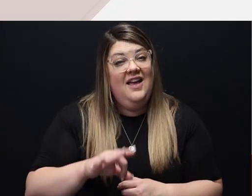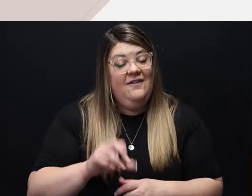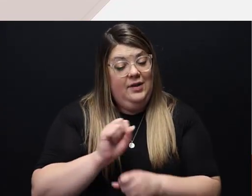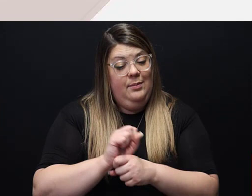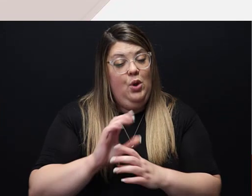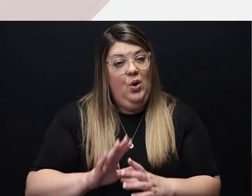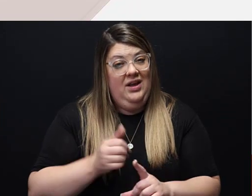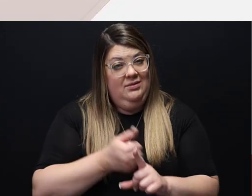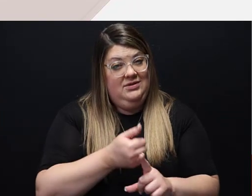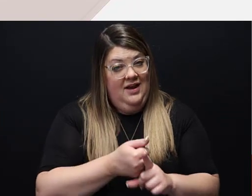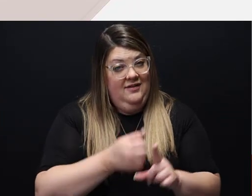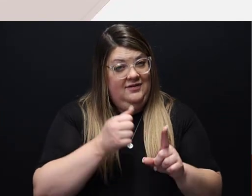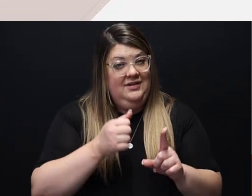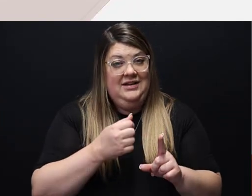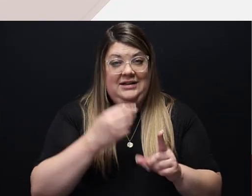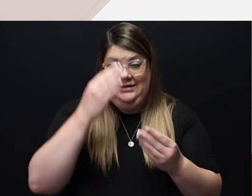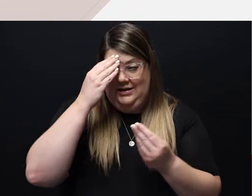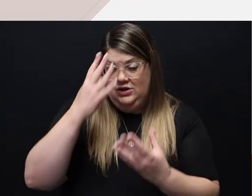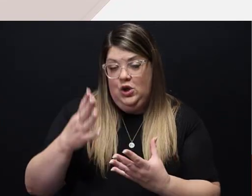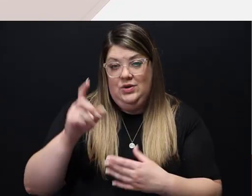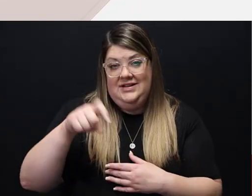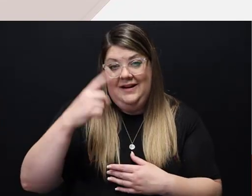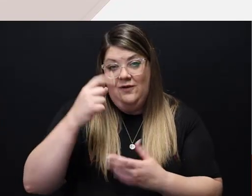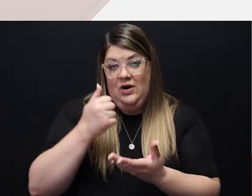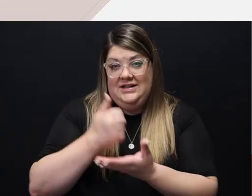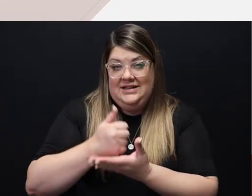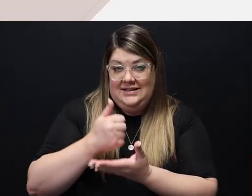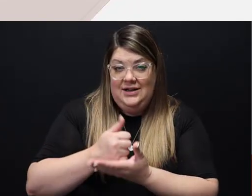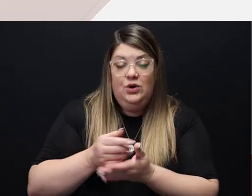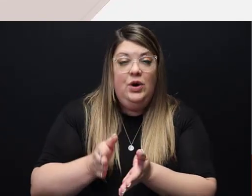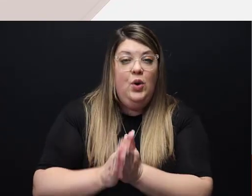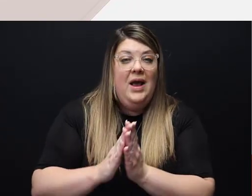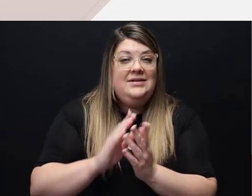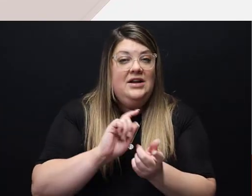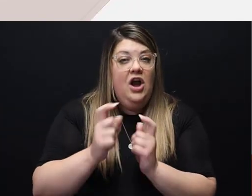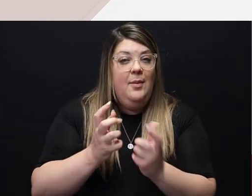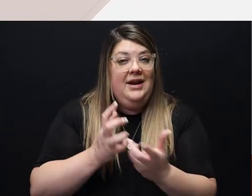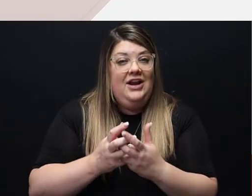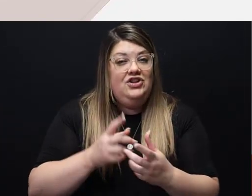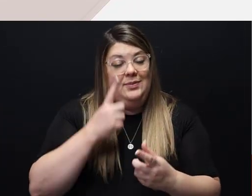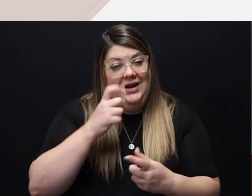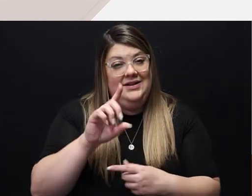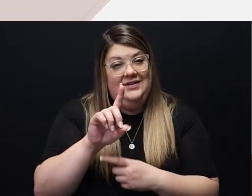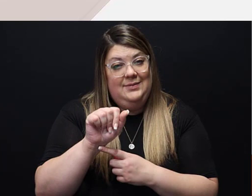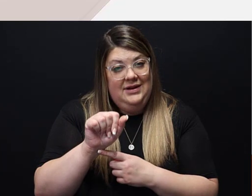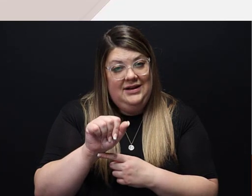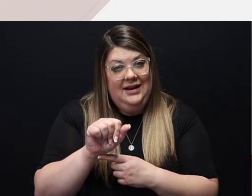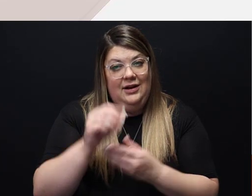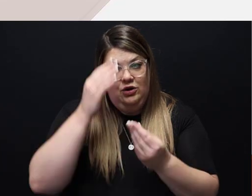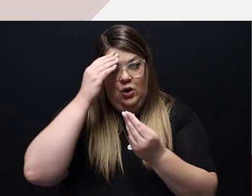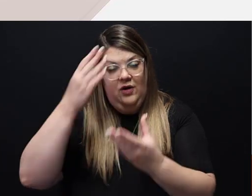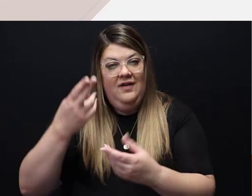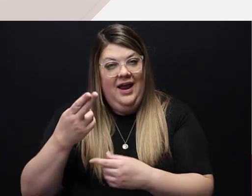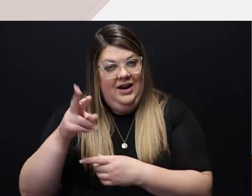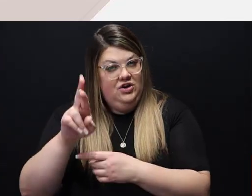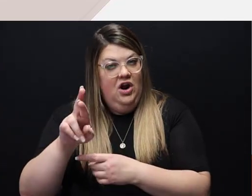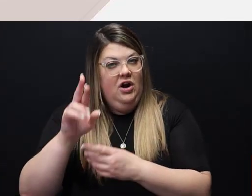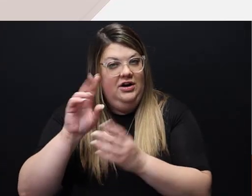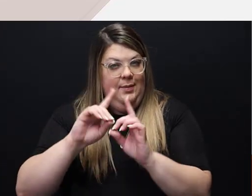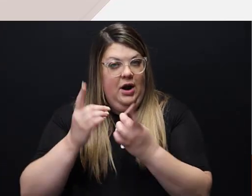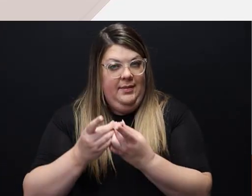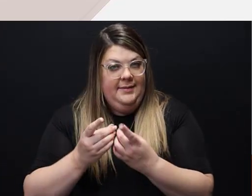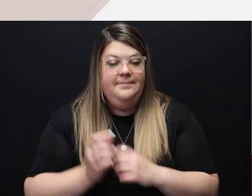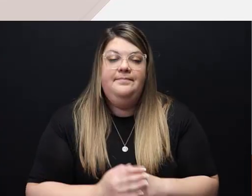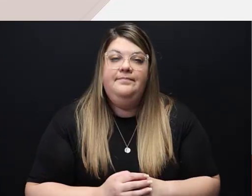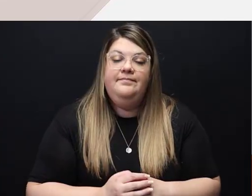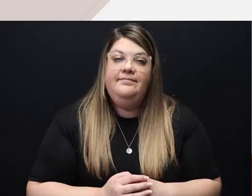If the employee discloses the need for assistance or requests an accommodation due to a disability, notify the Human Resources